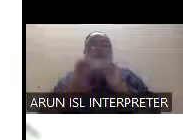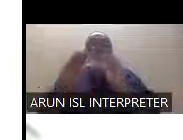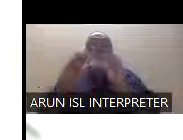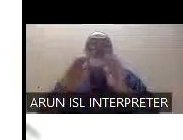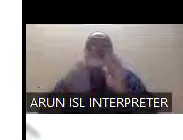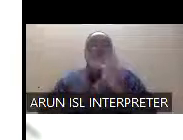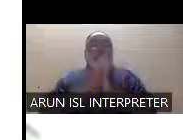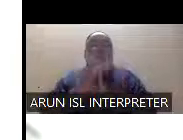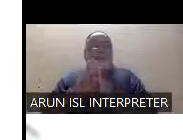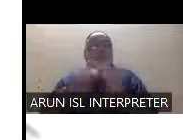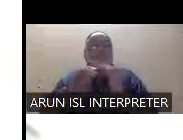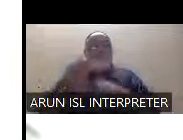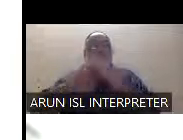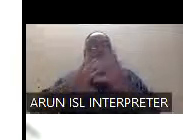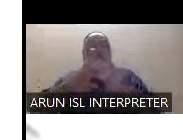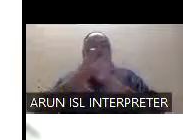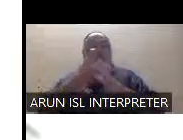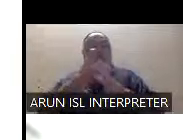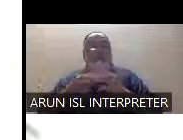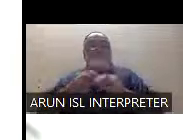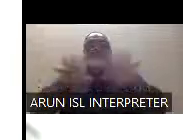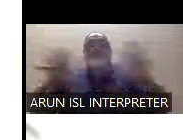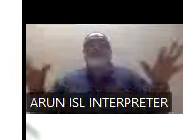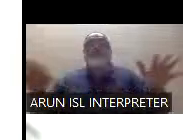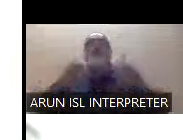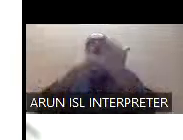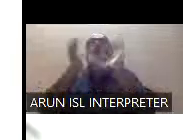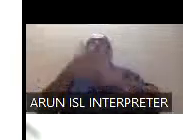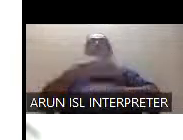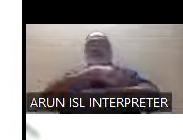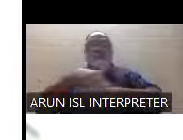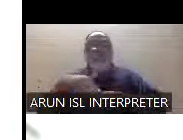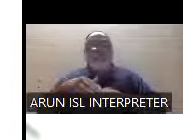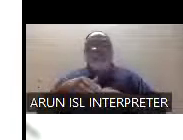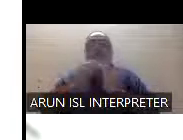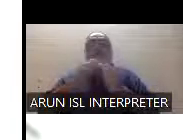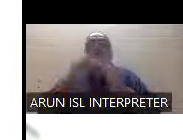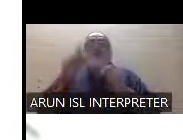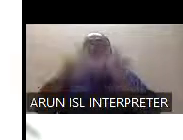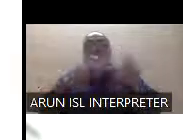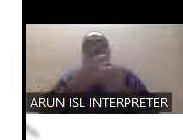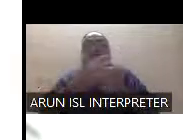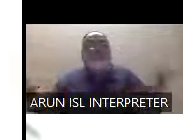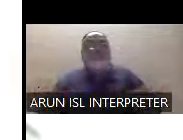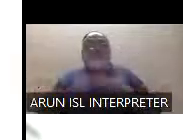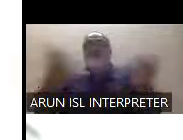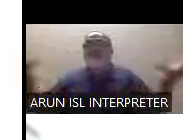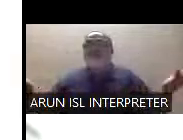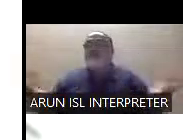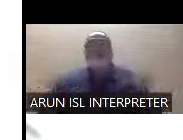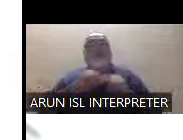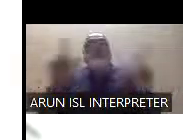all kinds of consumer goods which will comply with, the general minimal accessibility norms so that they can be used by people